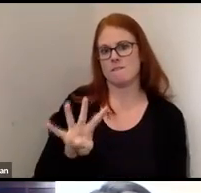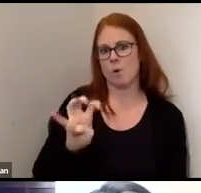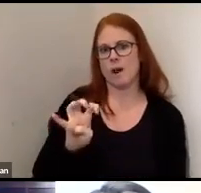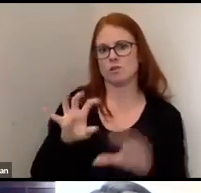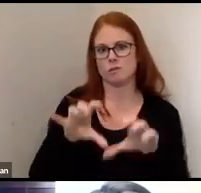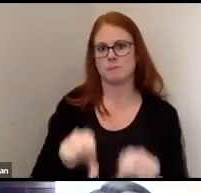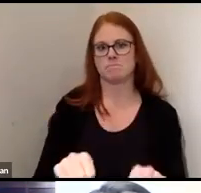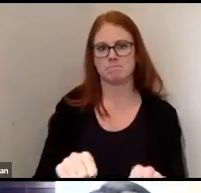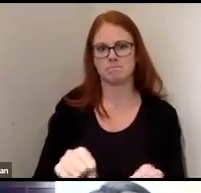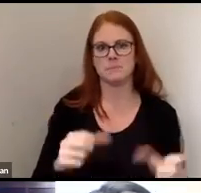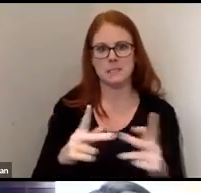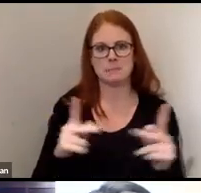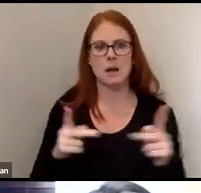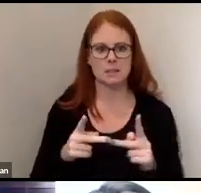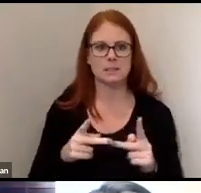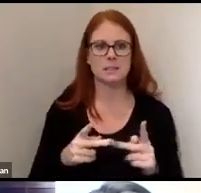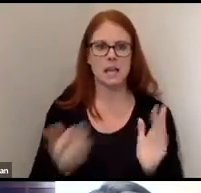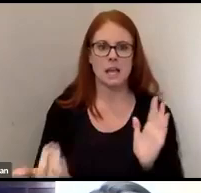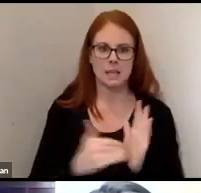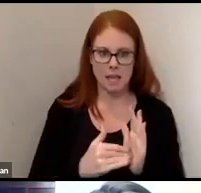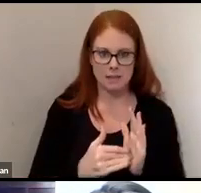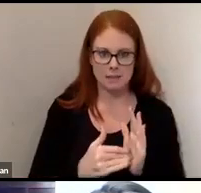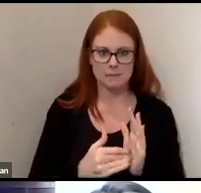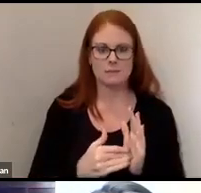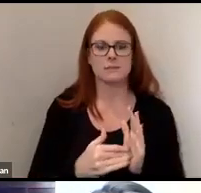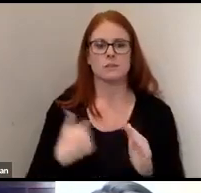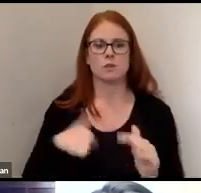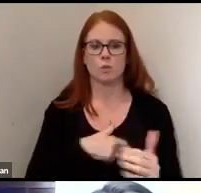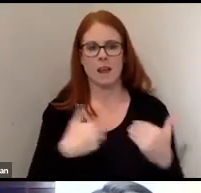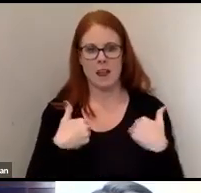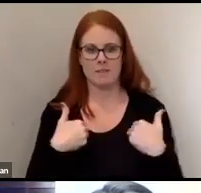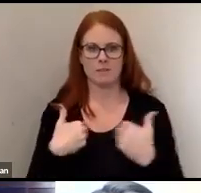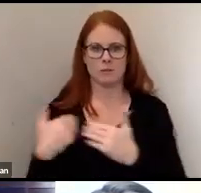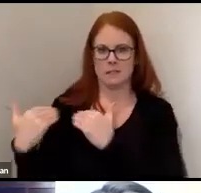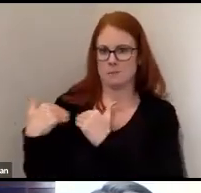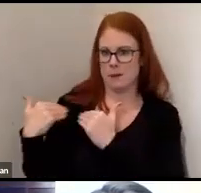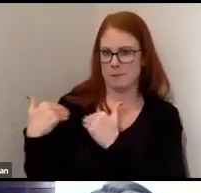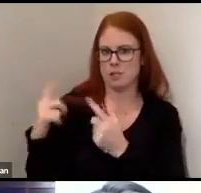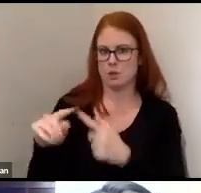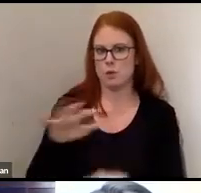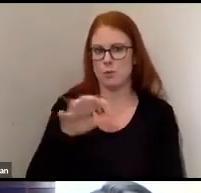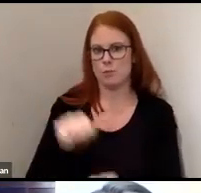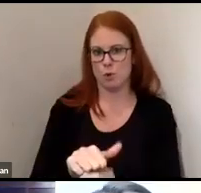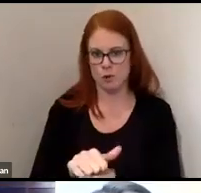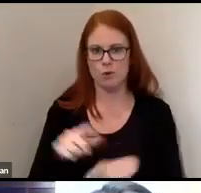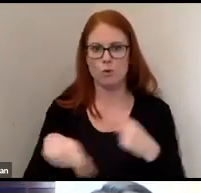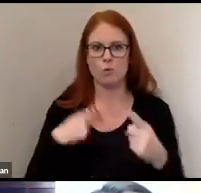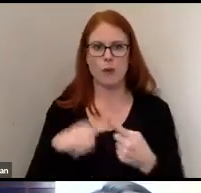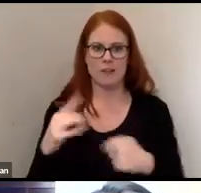So again, you do have a responsibility to book those appointments when they